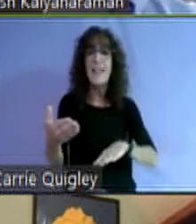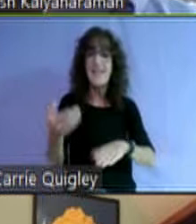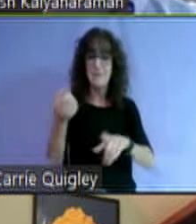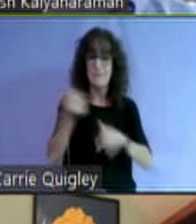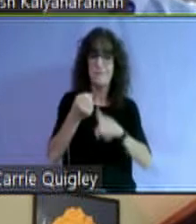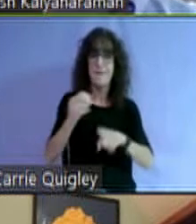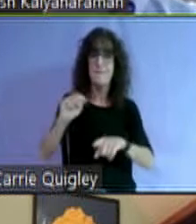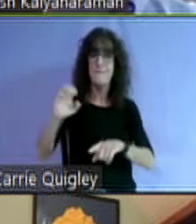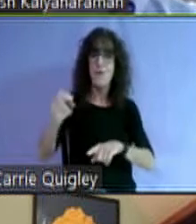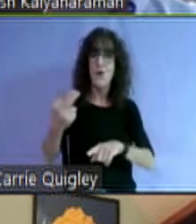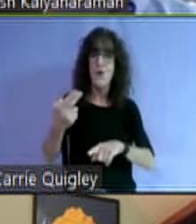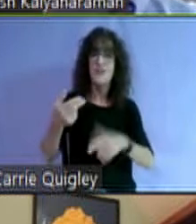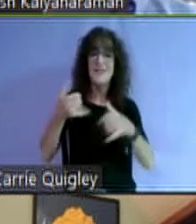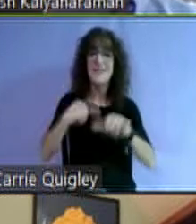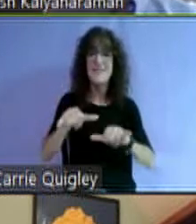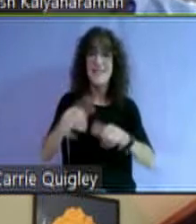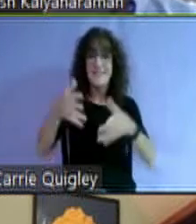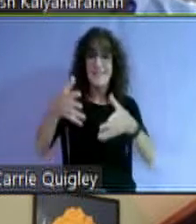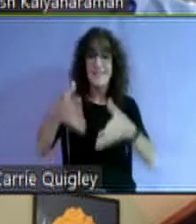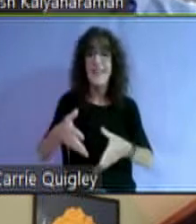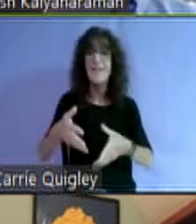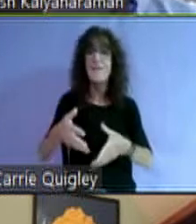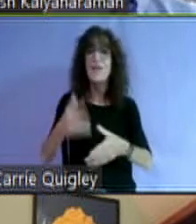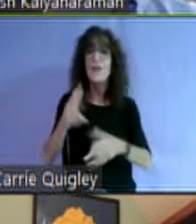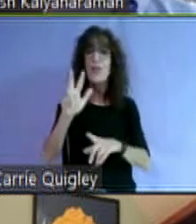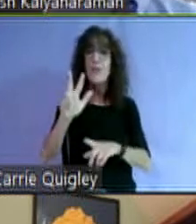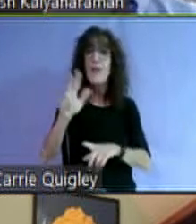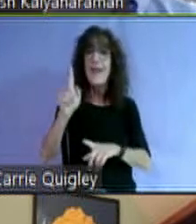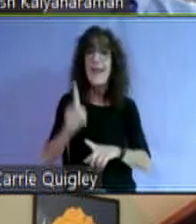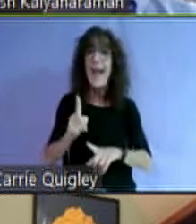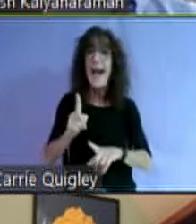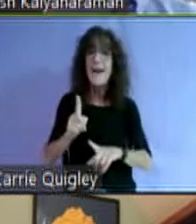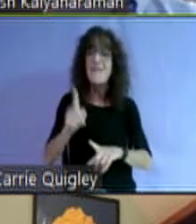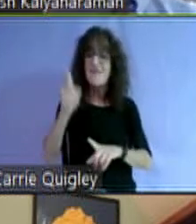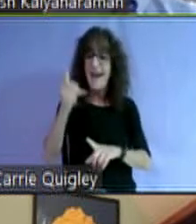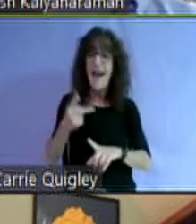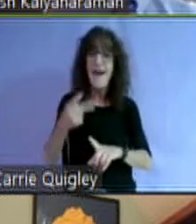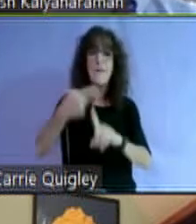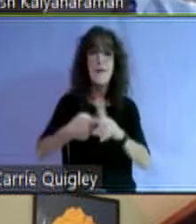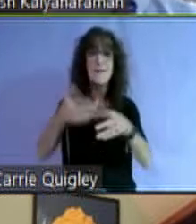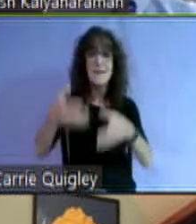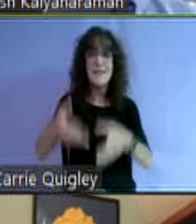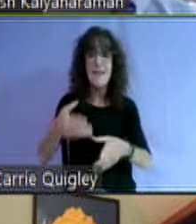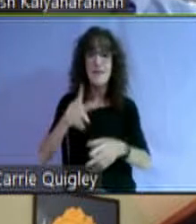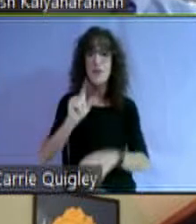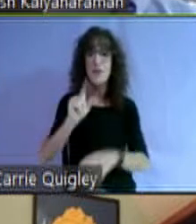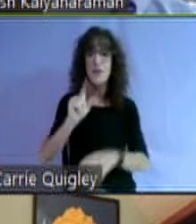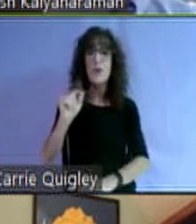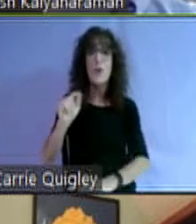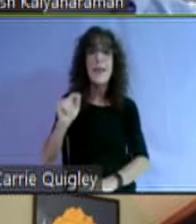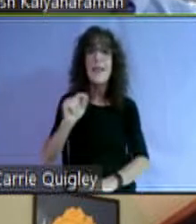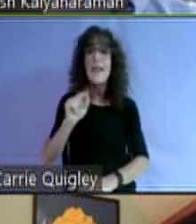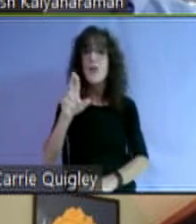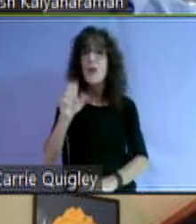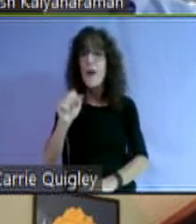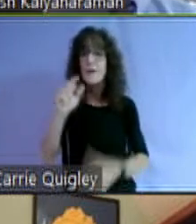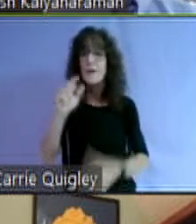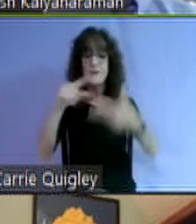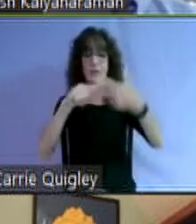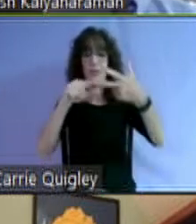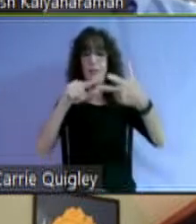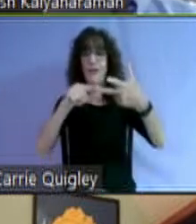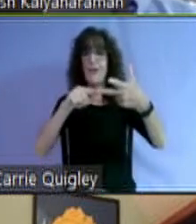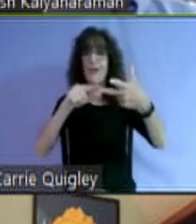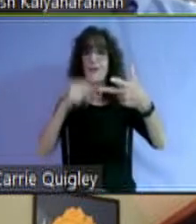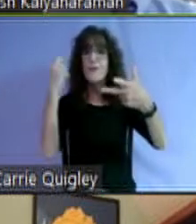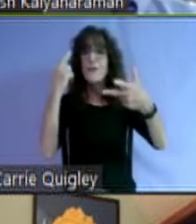have 3.5 months left to go. Um, in the United States, it's the third leading cause of death already. And